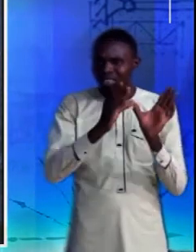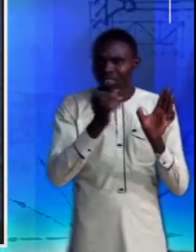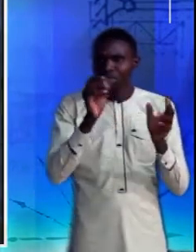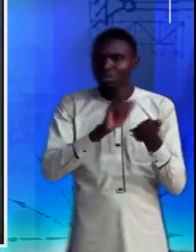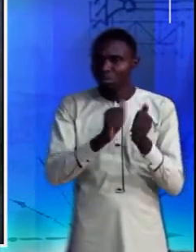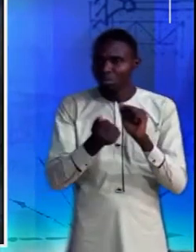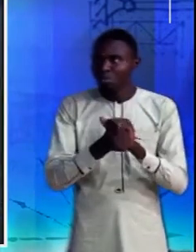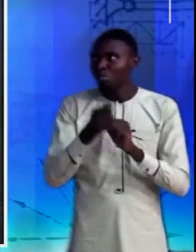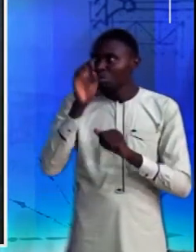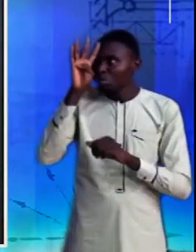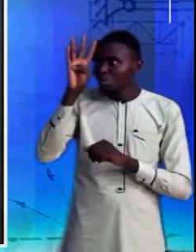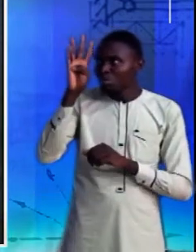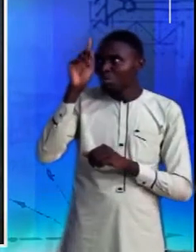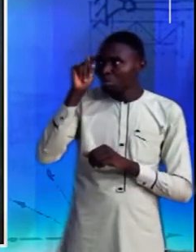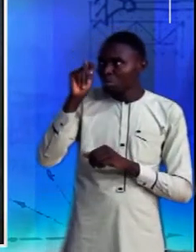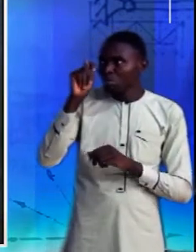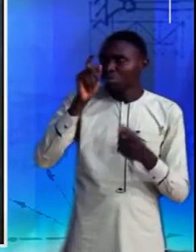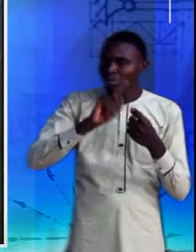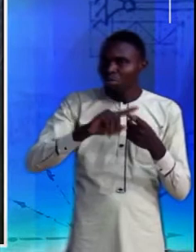days by